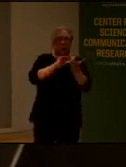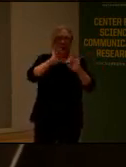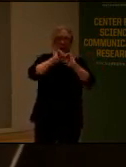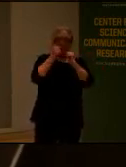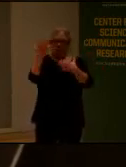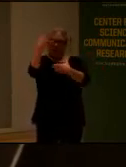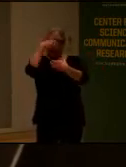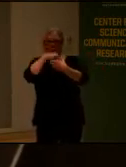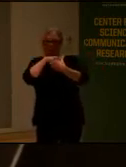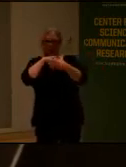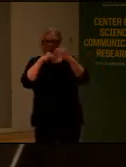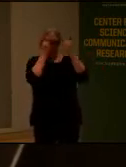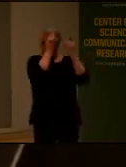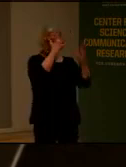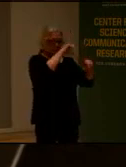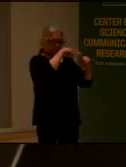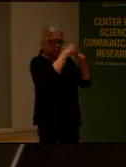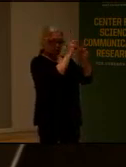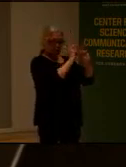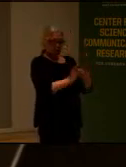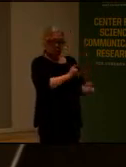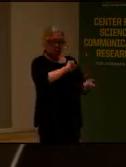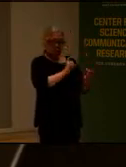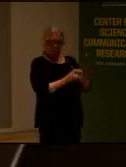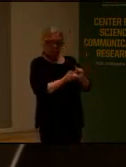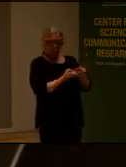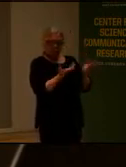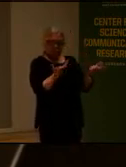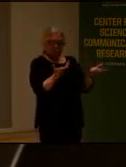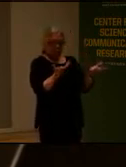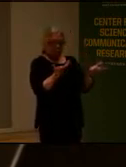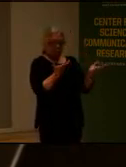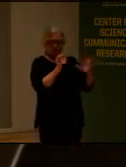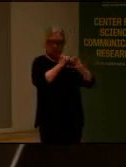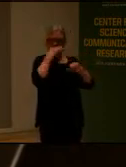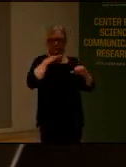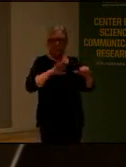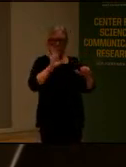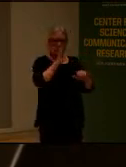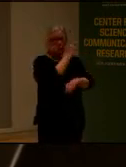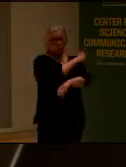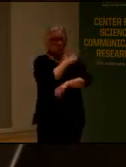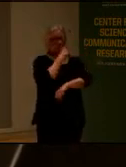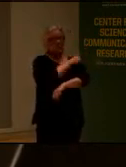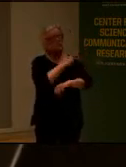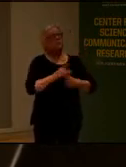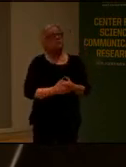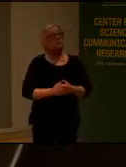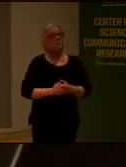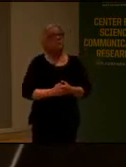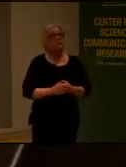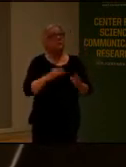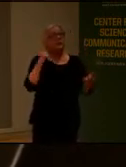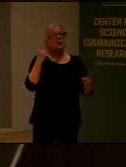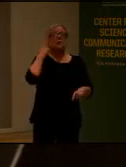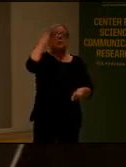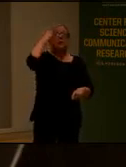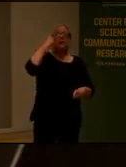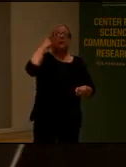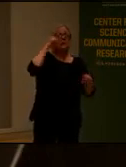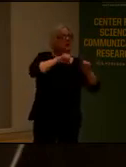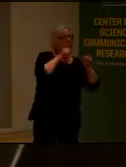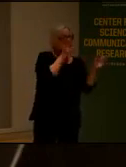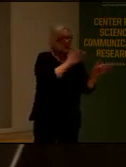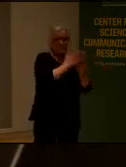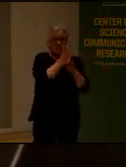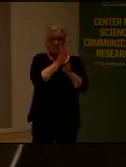are working to further. And I think as we go through this process across systematically and comprehensively across specialties, I mean,